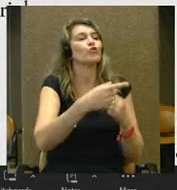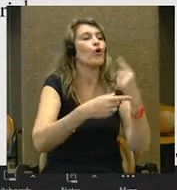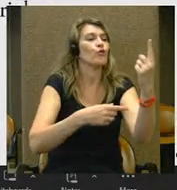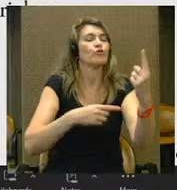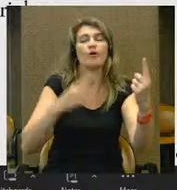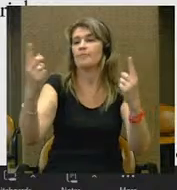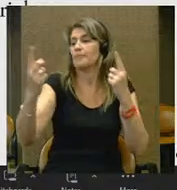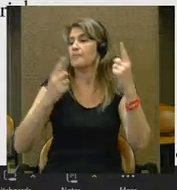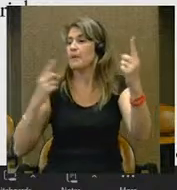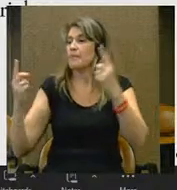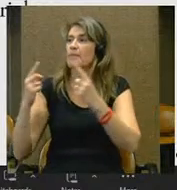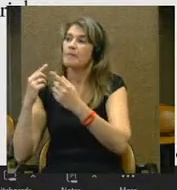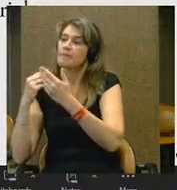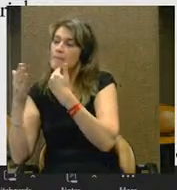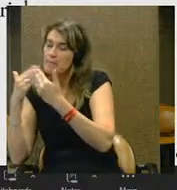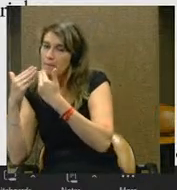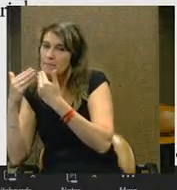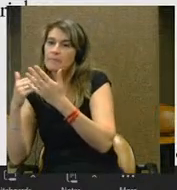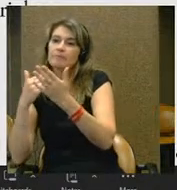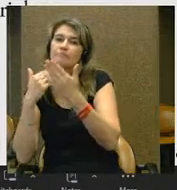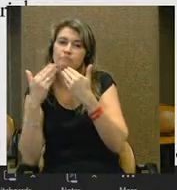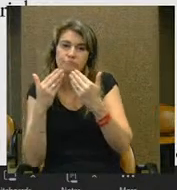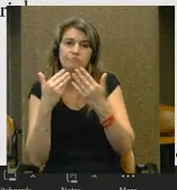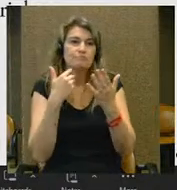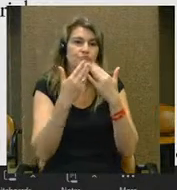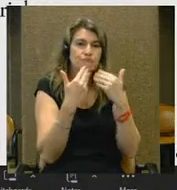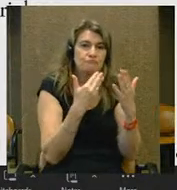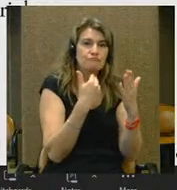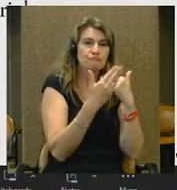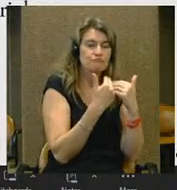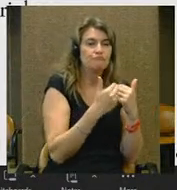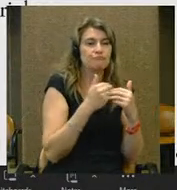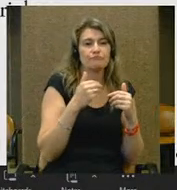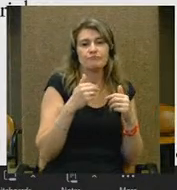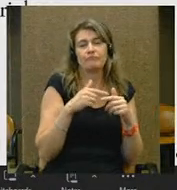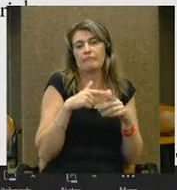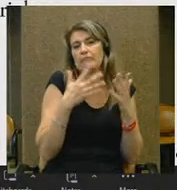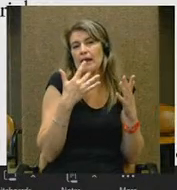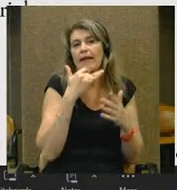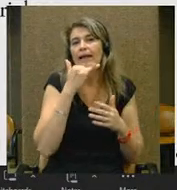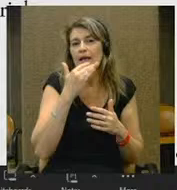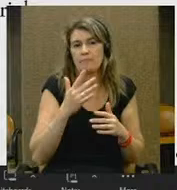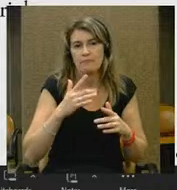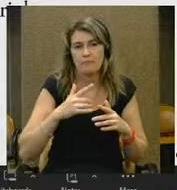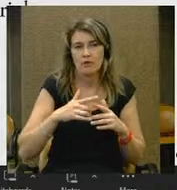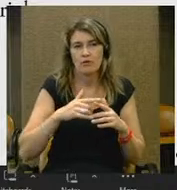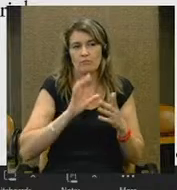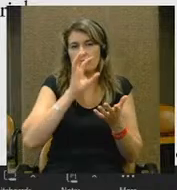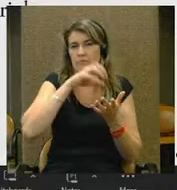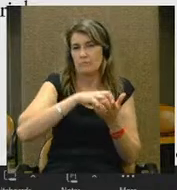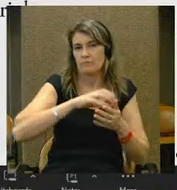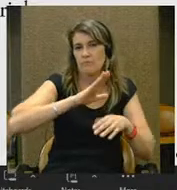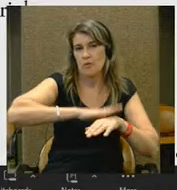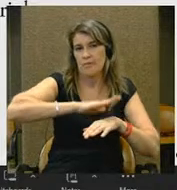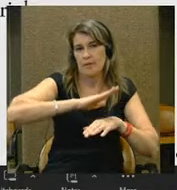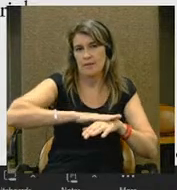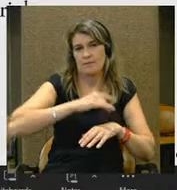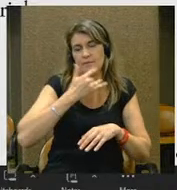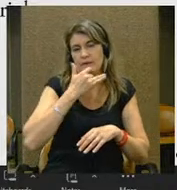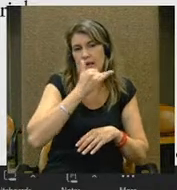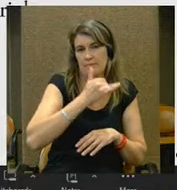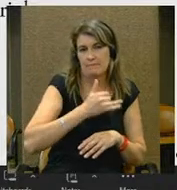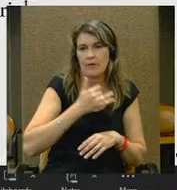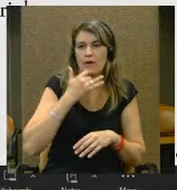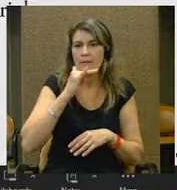conversations about, different hypothetical events. What would you do if all of a sudden you learned that 10 people died one weekend in